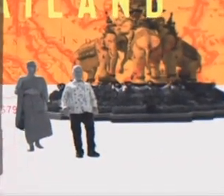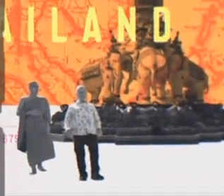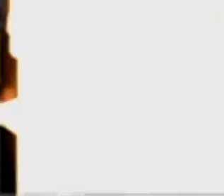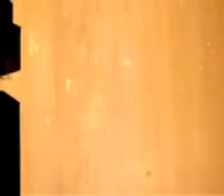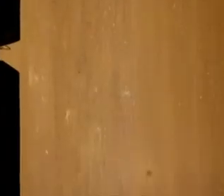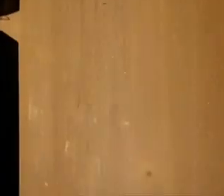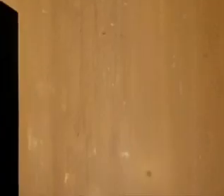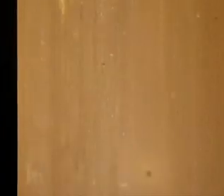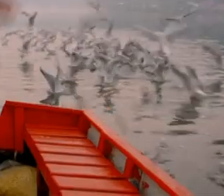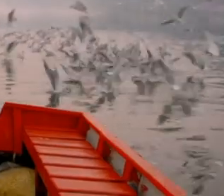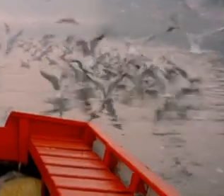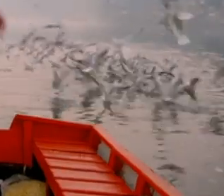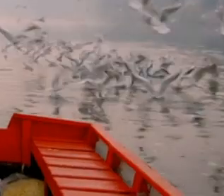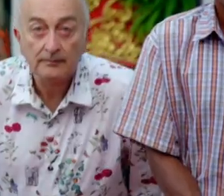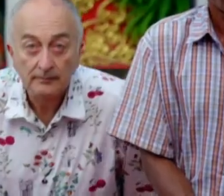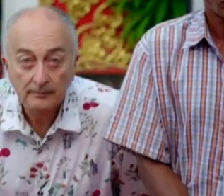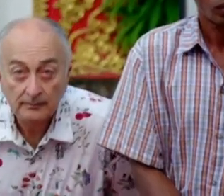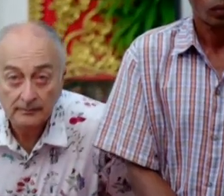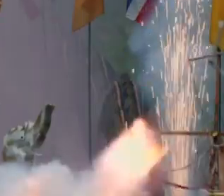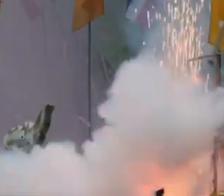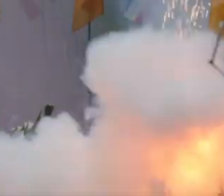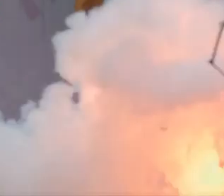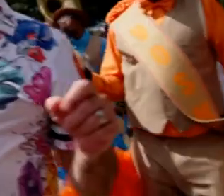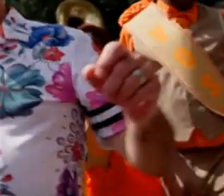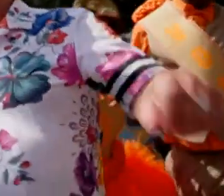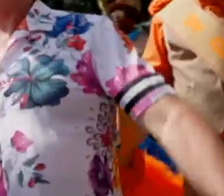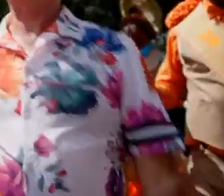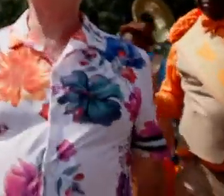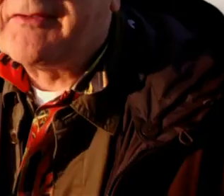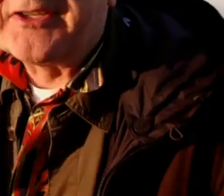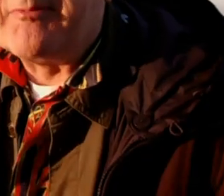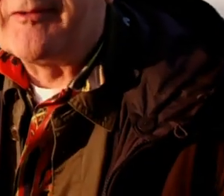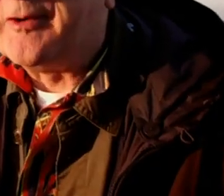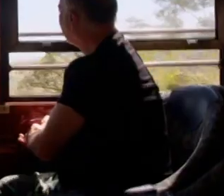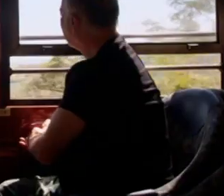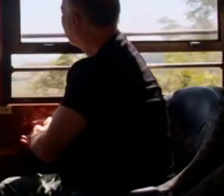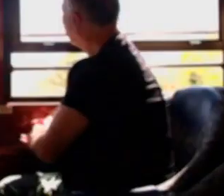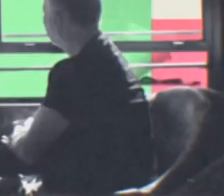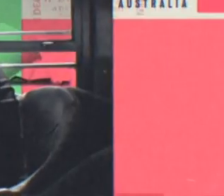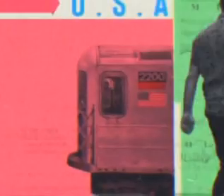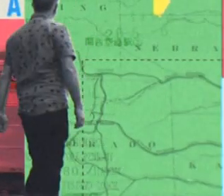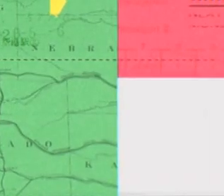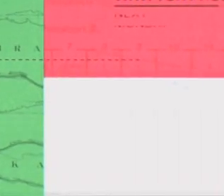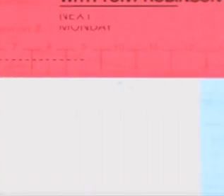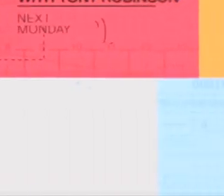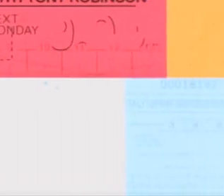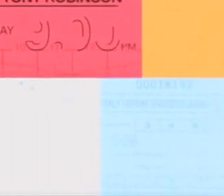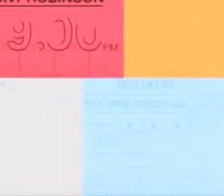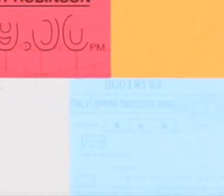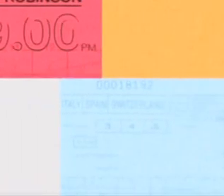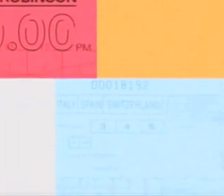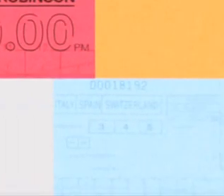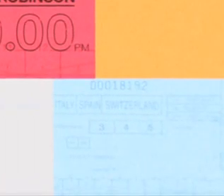landmarks to parts of the planet unknown. This is unlike anything I've ever done before. Around the World by Train with